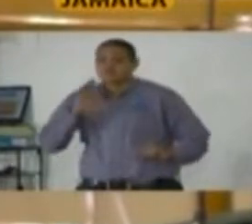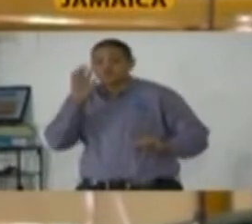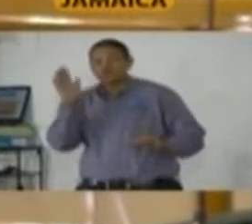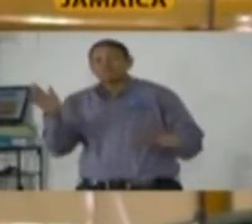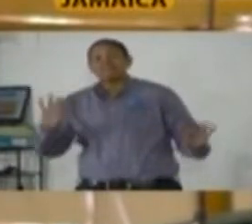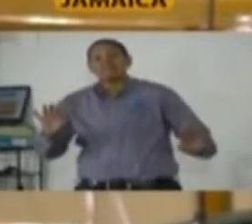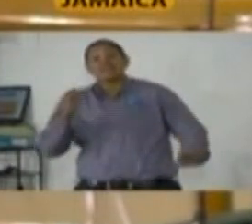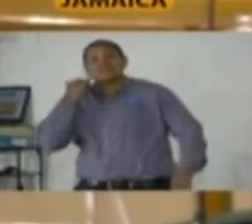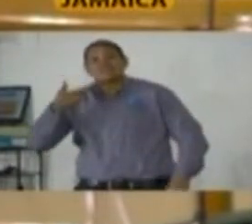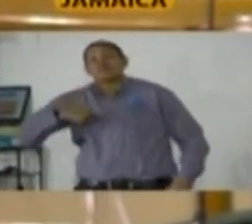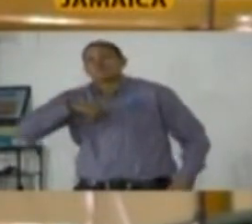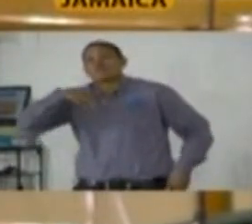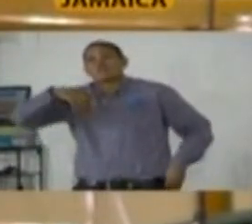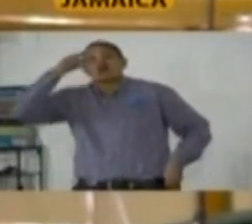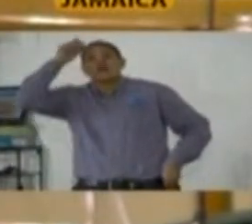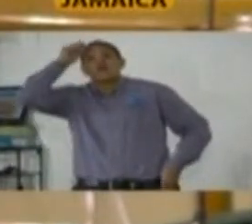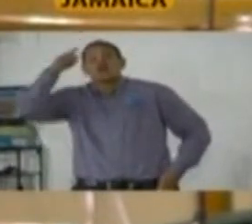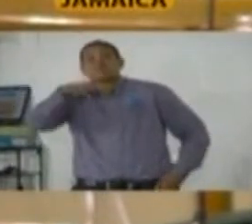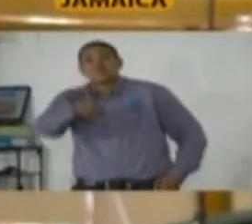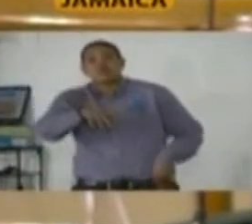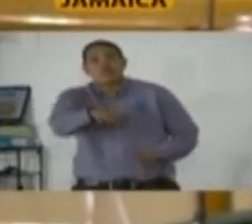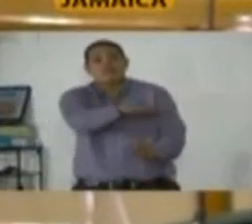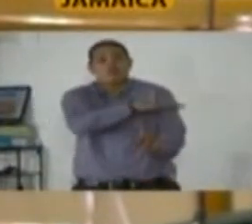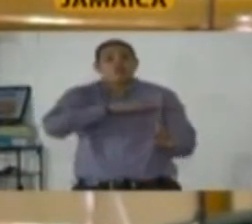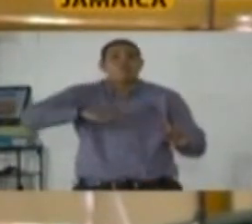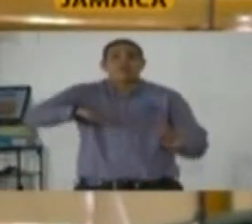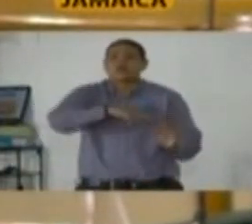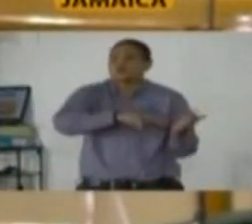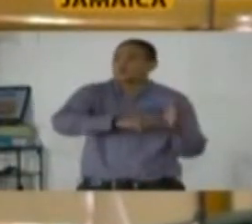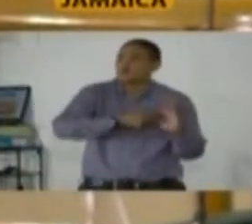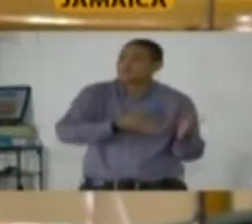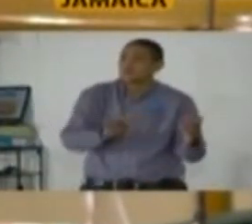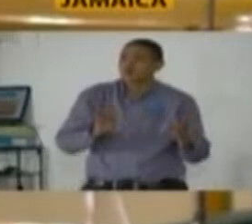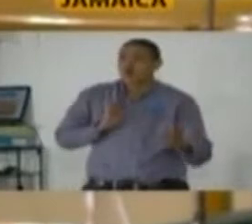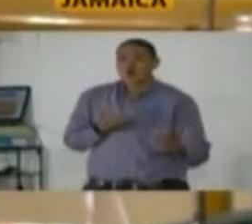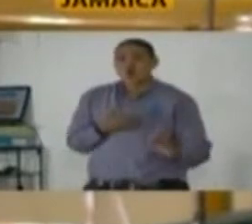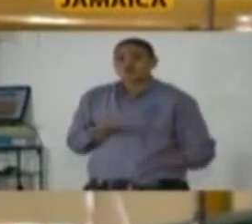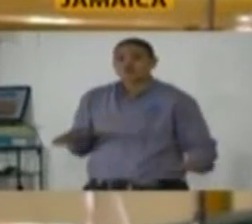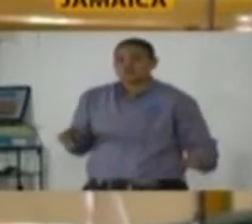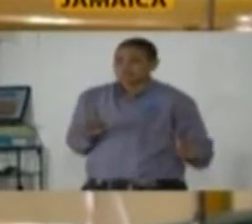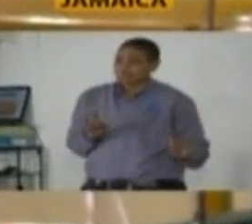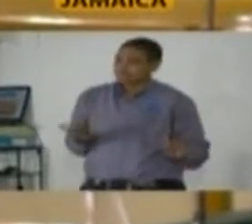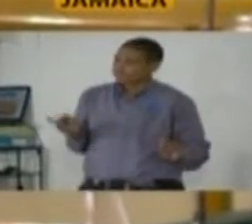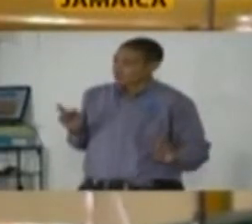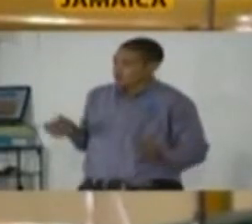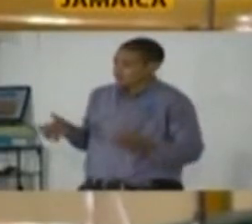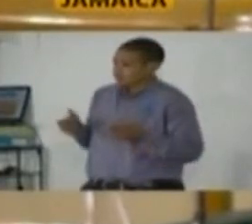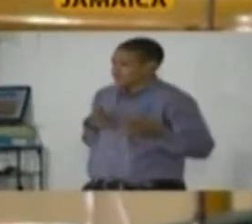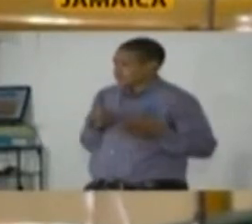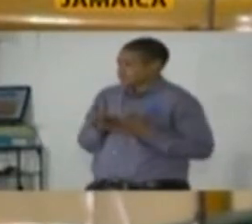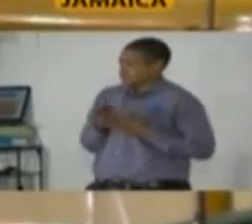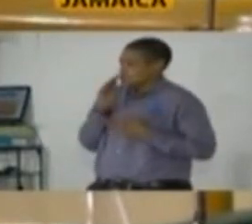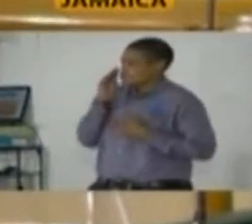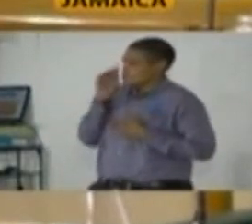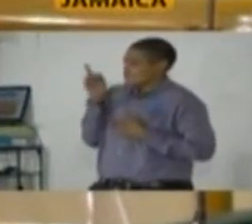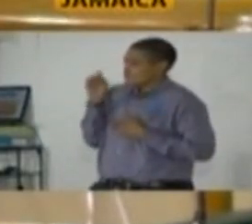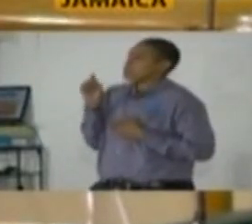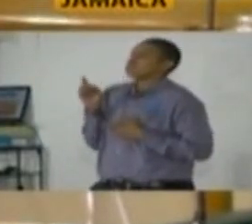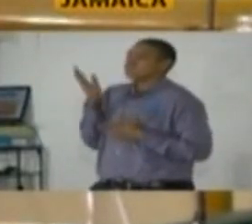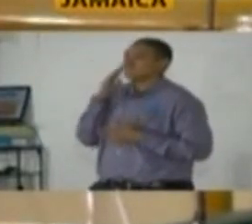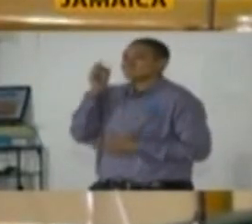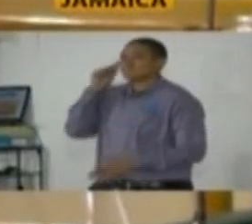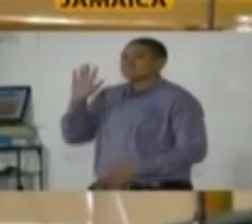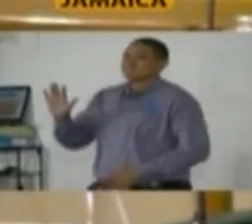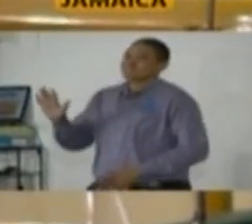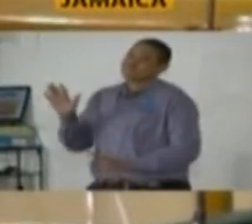we understand the environment from which our children come. And I want to thank again the many professionals